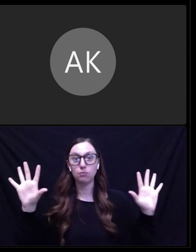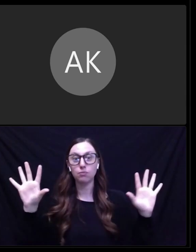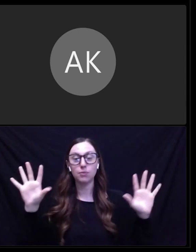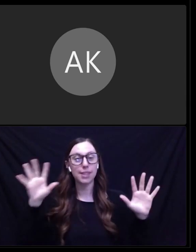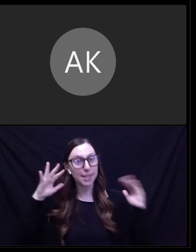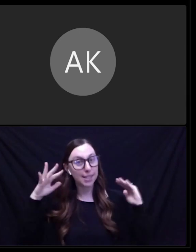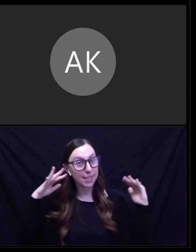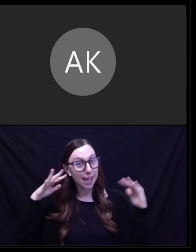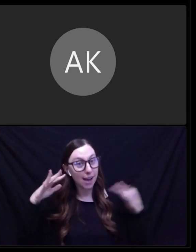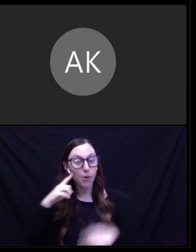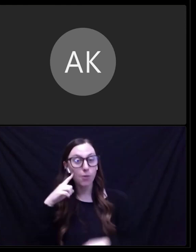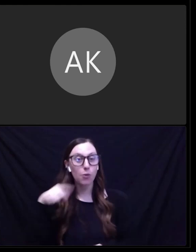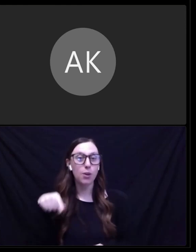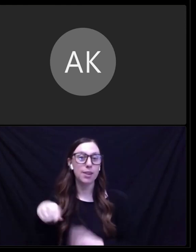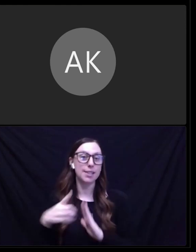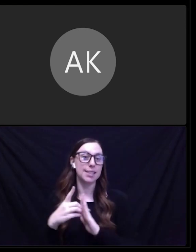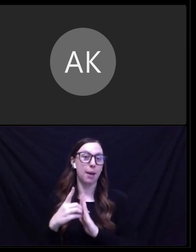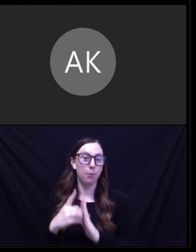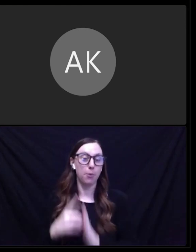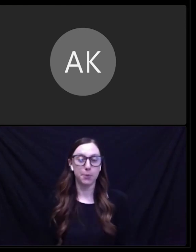these demos.